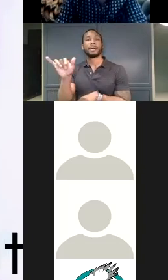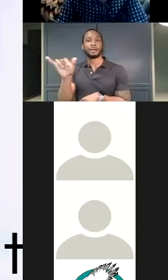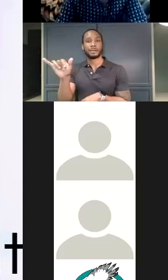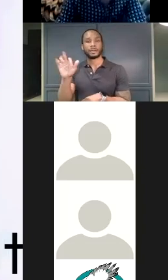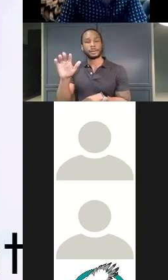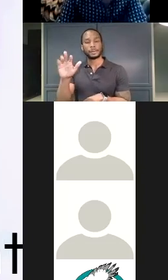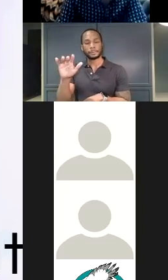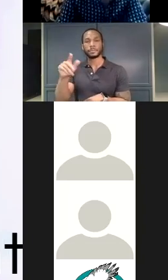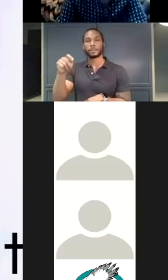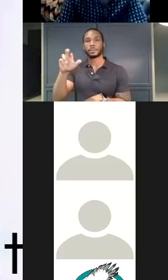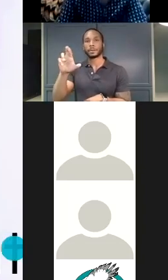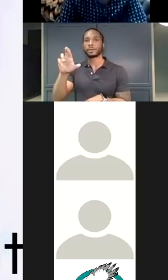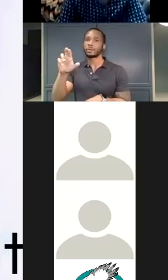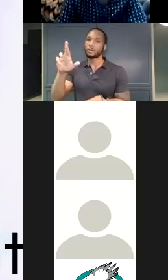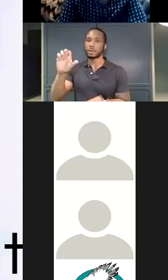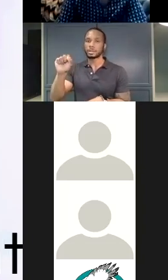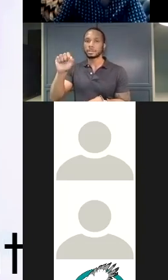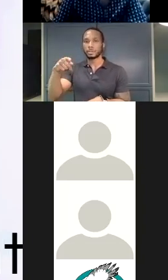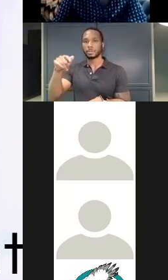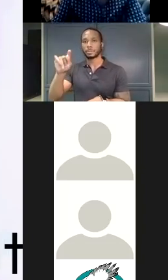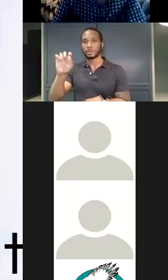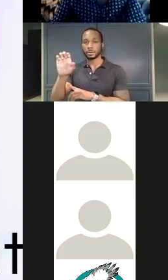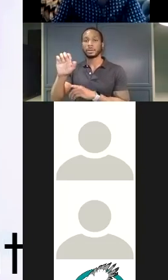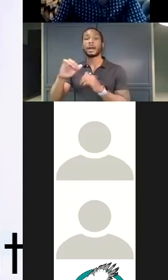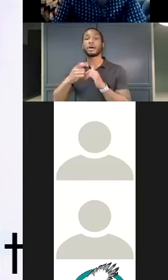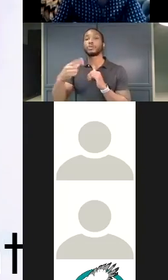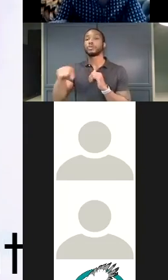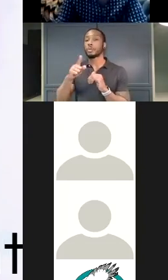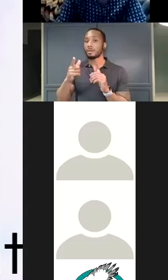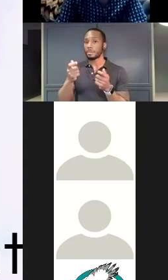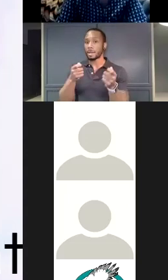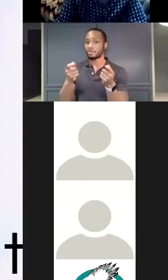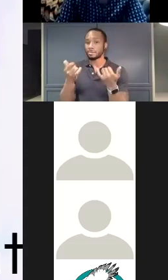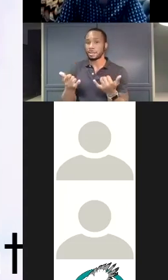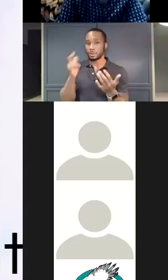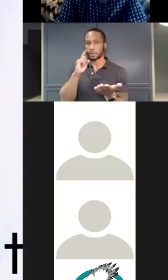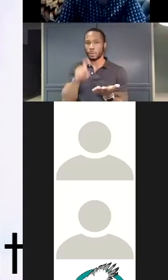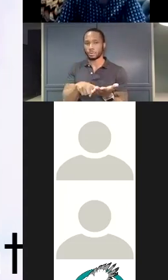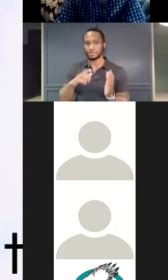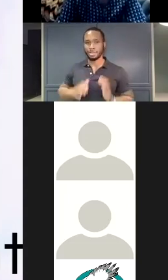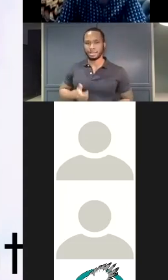their peer respite. That's awesome. Yeah. So how do y'all handle it now when a client is suicidal